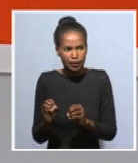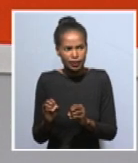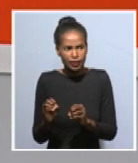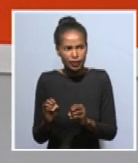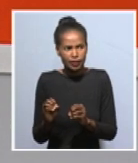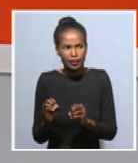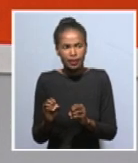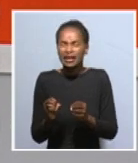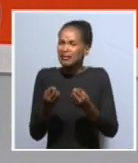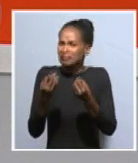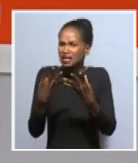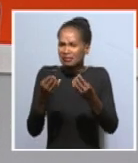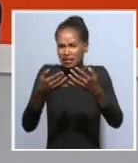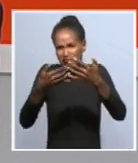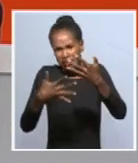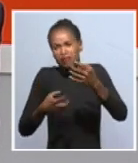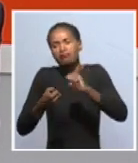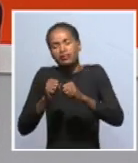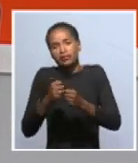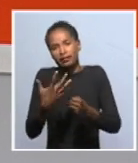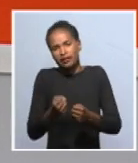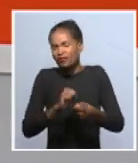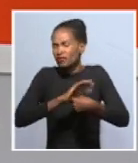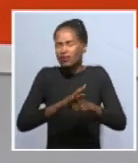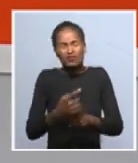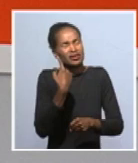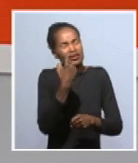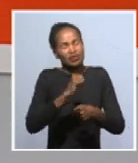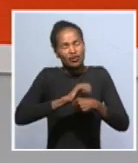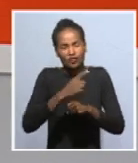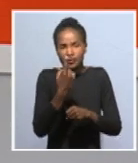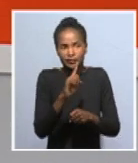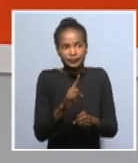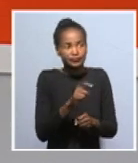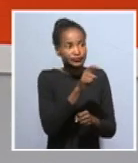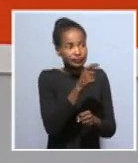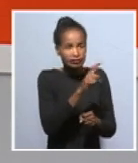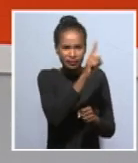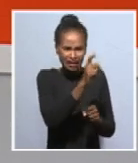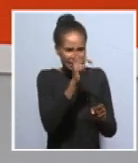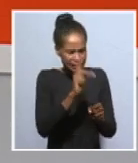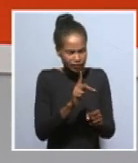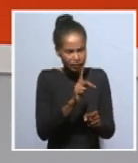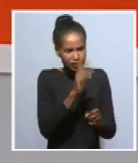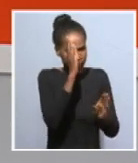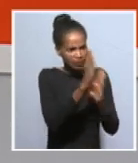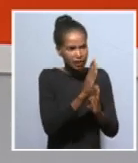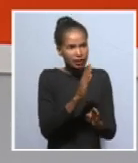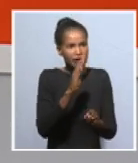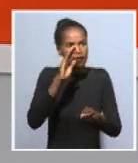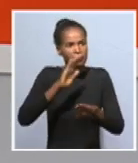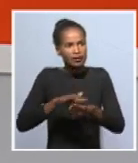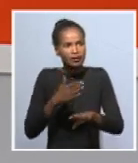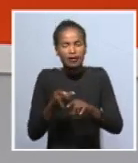of problems. Thank you. I'd like to direct your own question back at you. Good. You were raising the question about whether or not we have